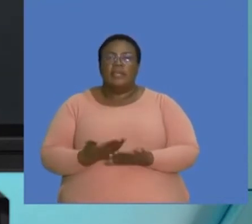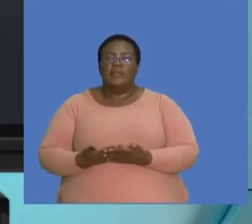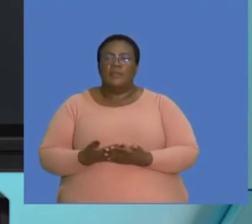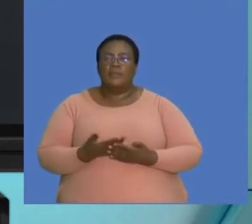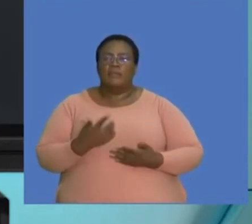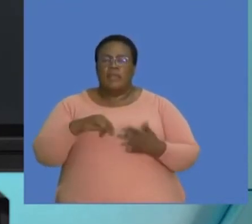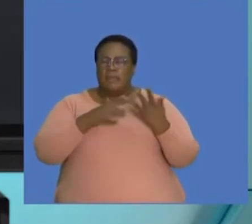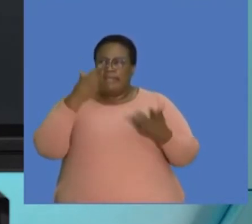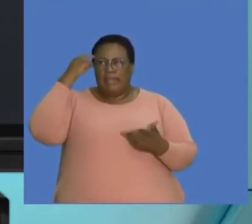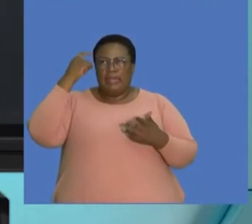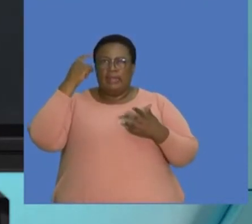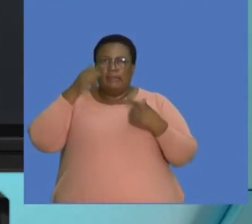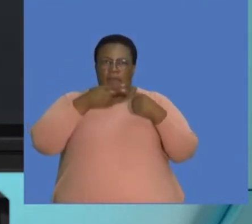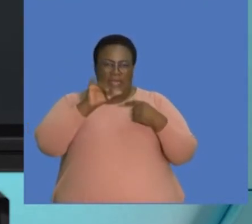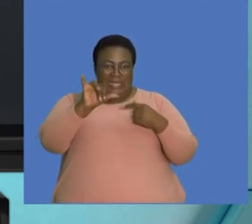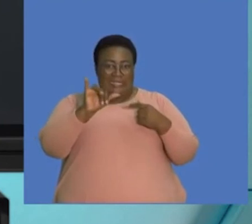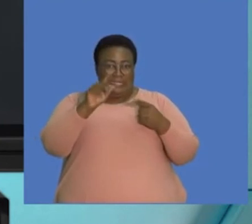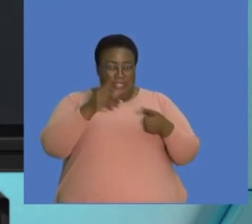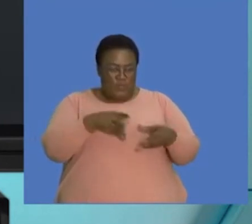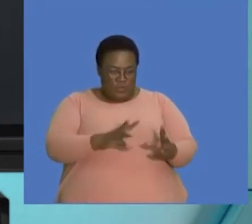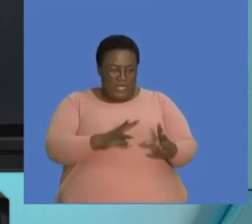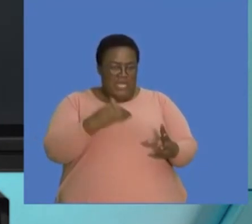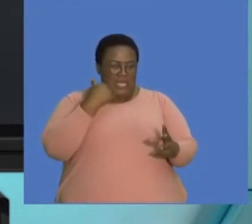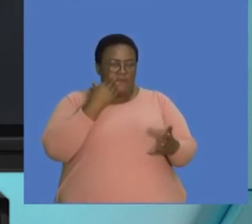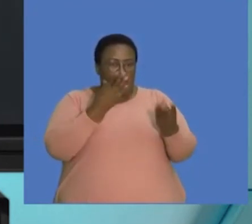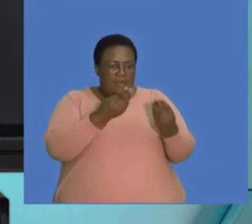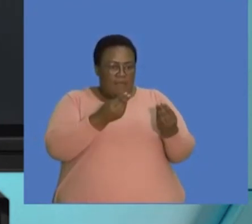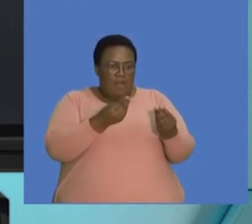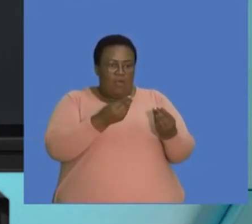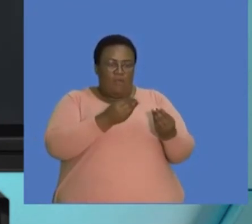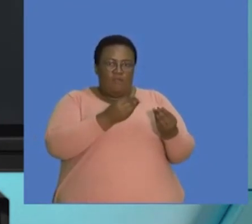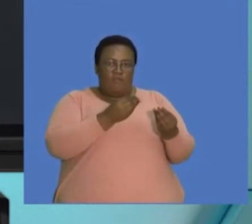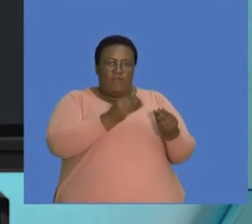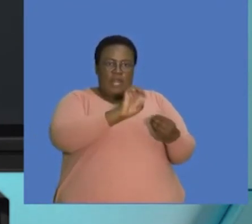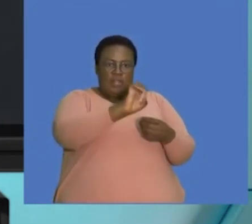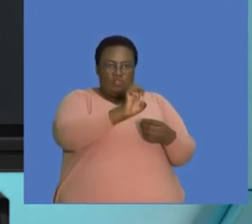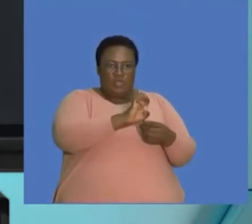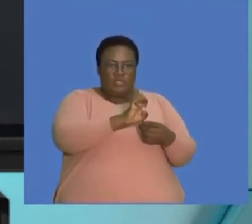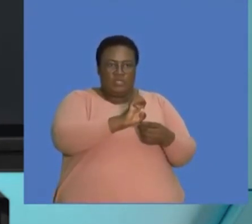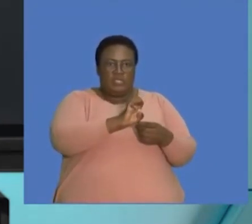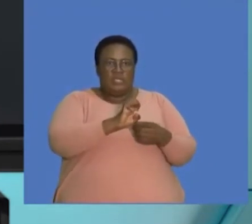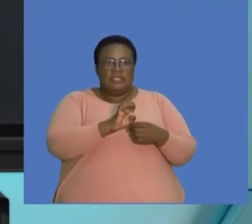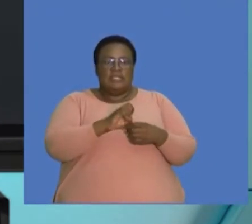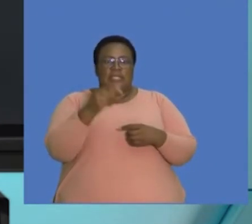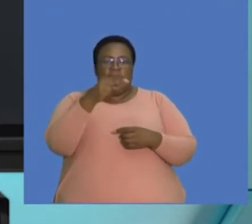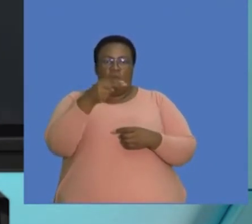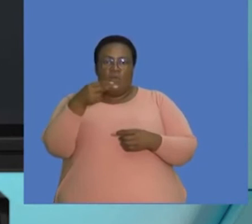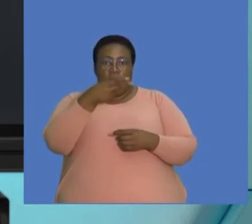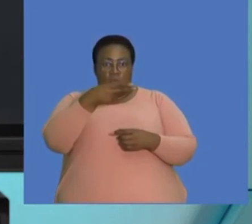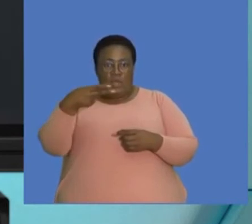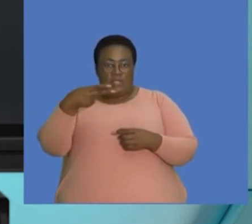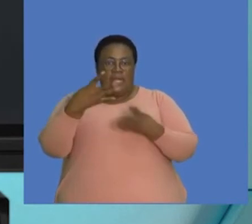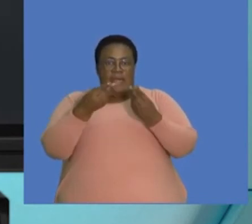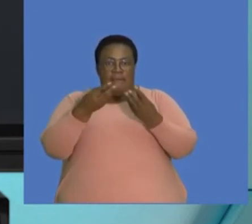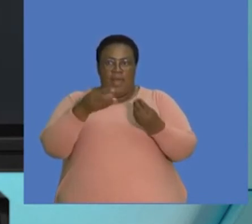Now, can we think of it this way? If the number of electrons equals the number of protons,